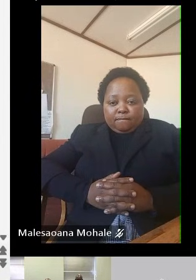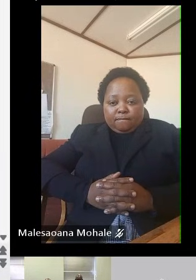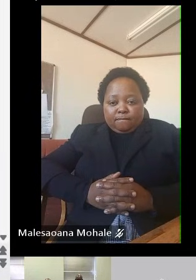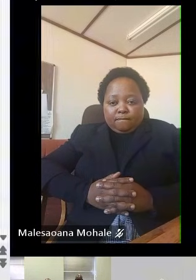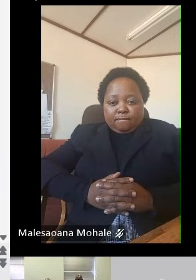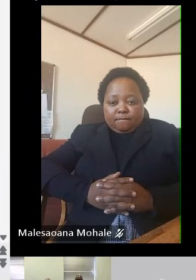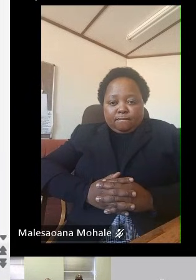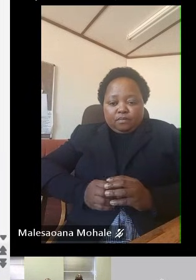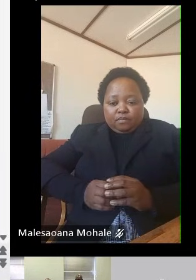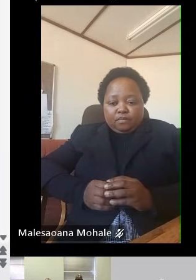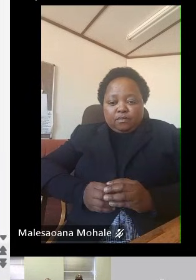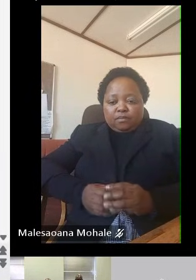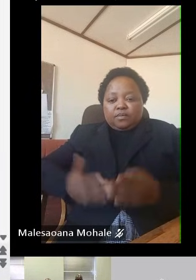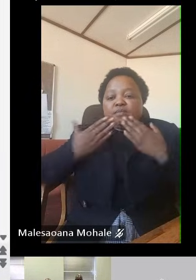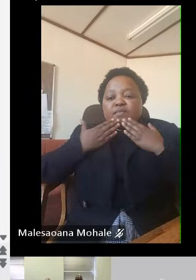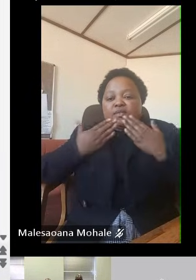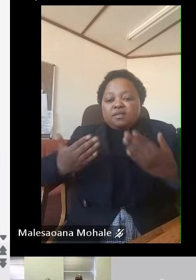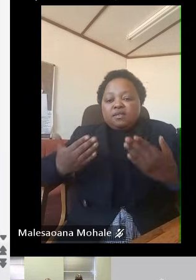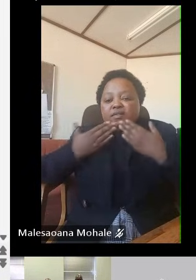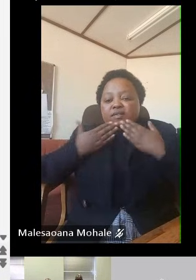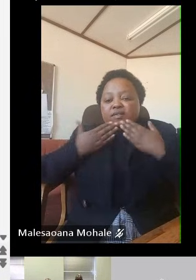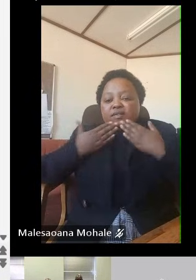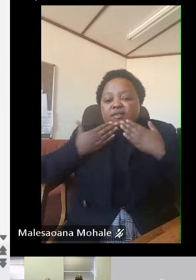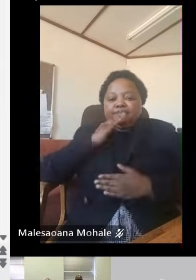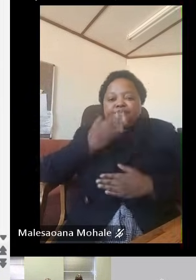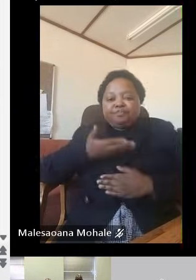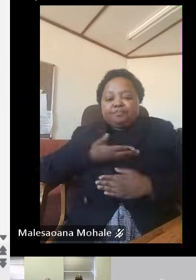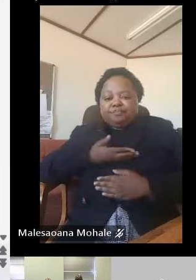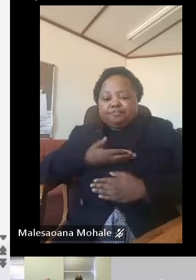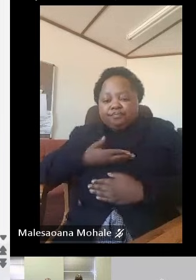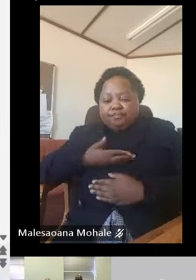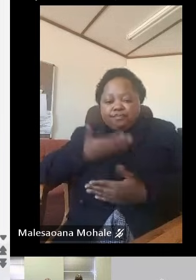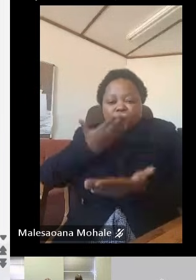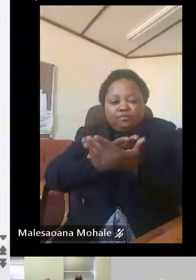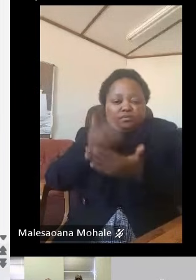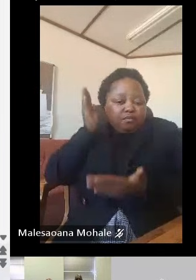Thank you so much, Ndate. Can you hear me?